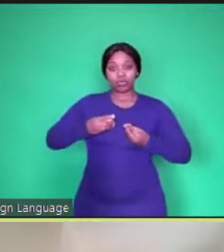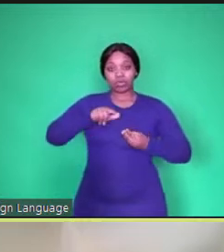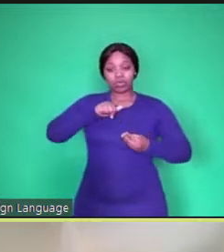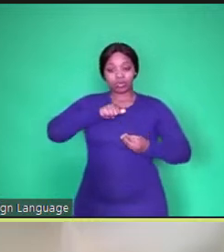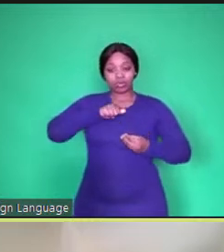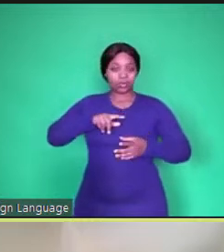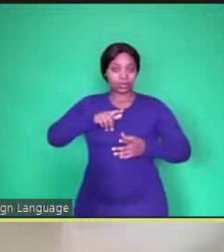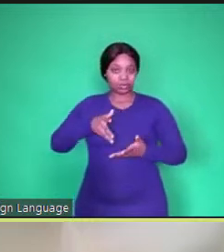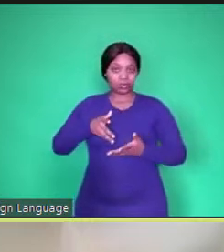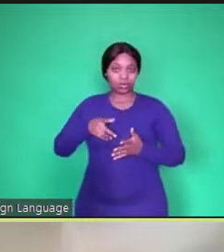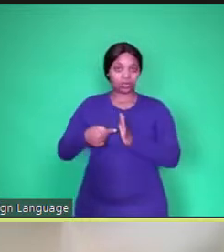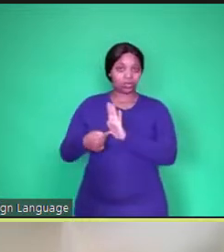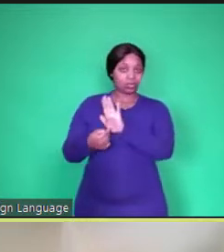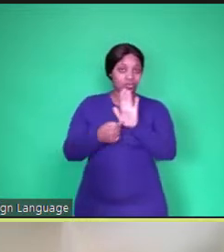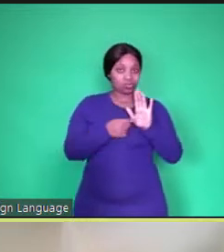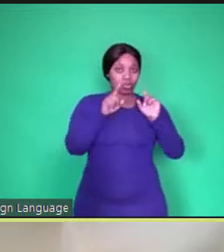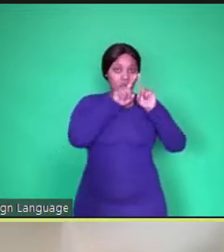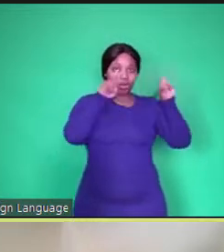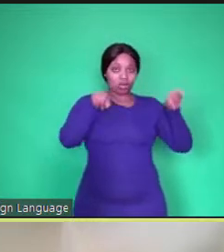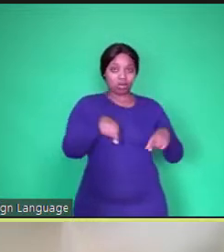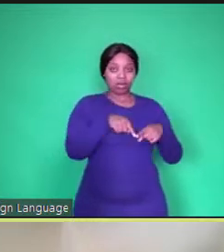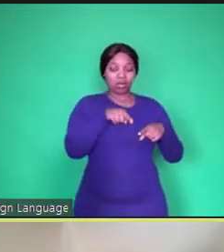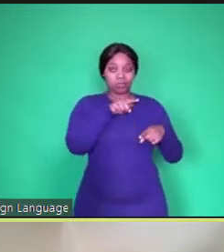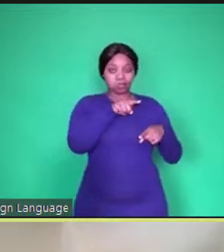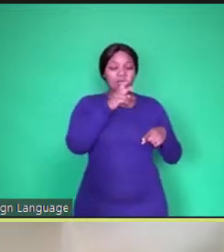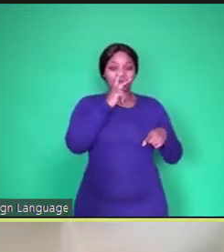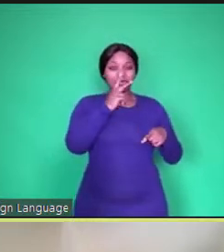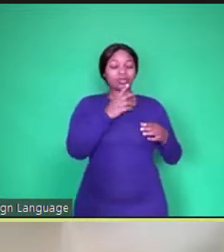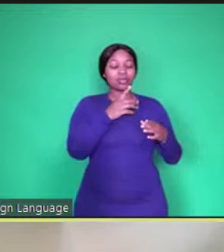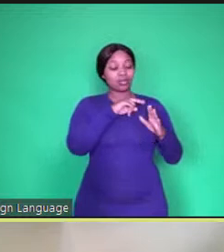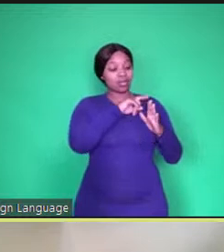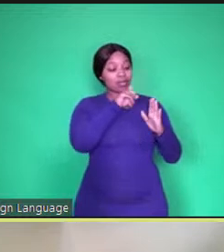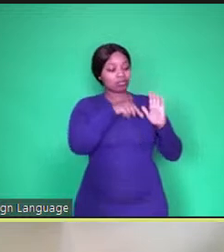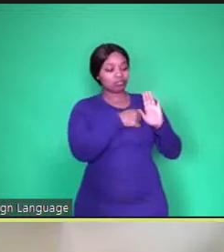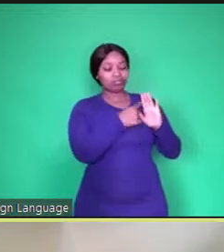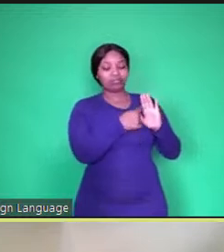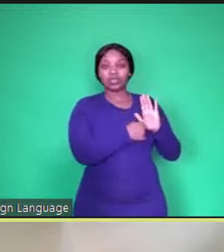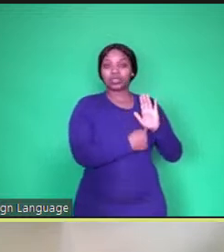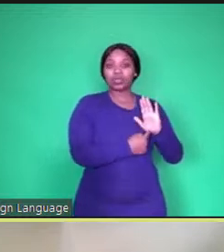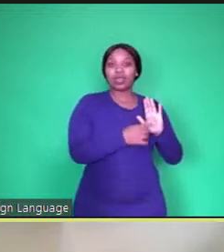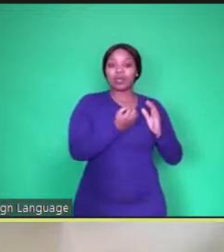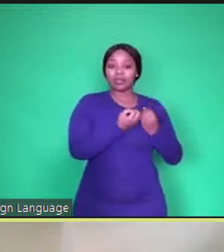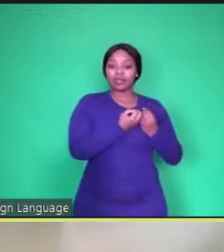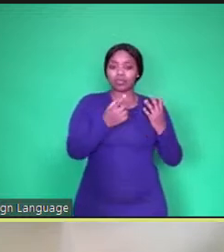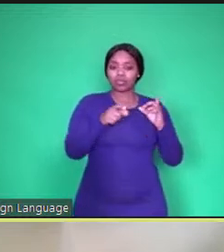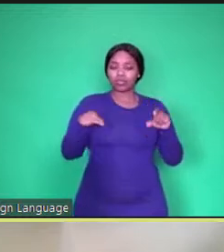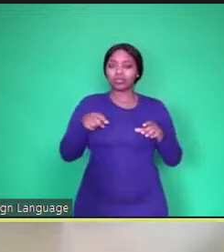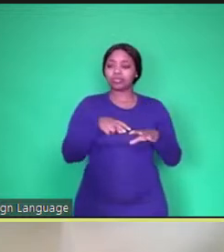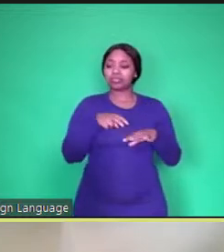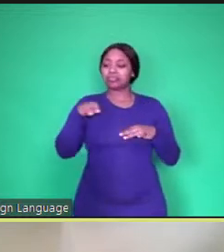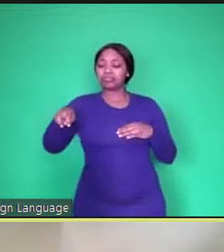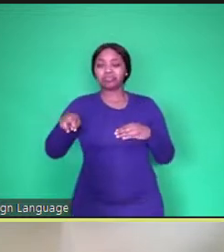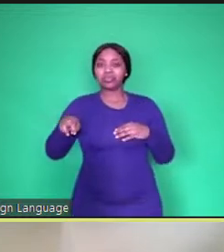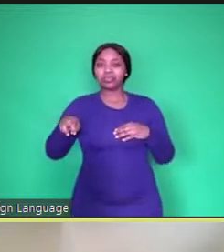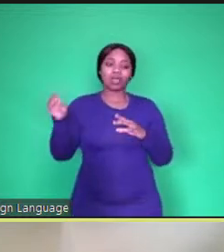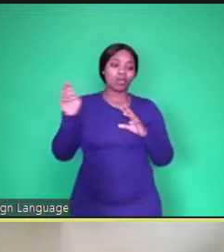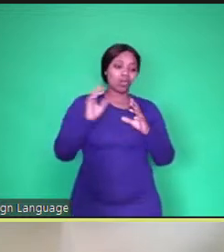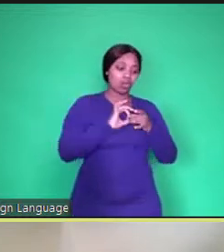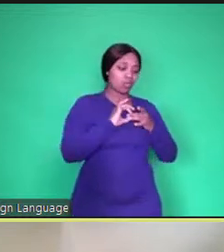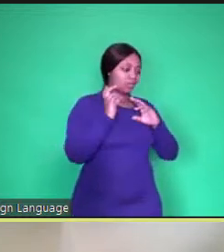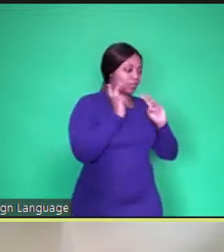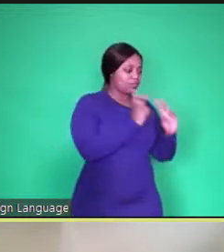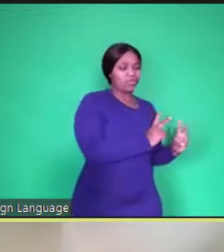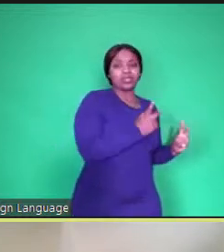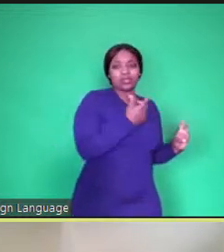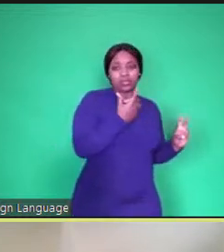As you can see, most of the migrants, they do visit home after they migrate, and they do so regularly.